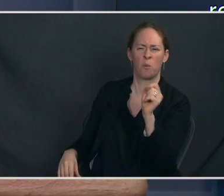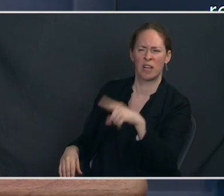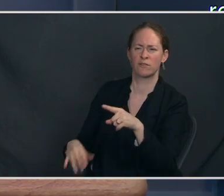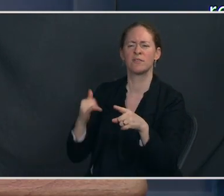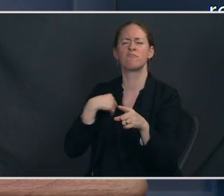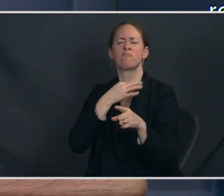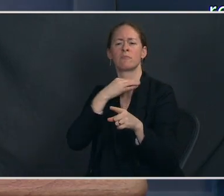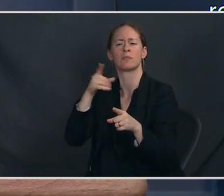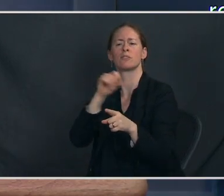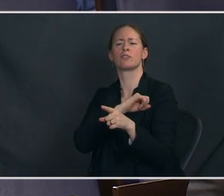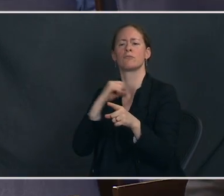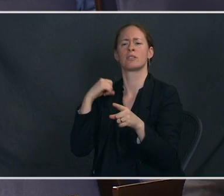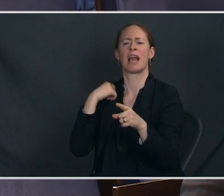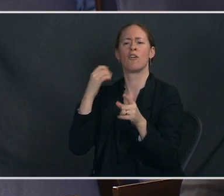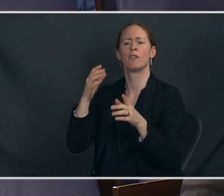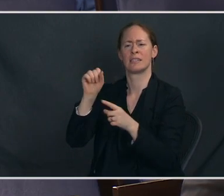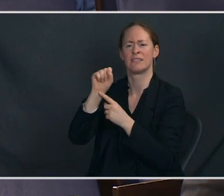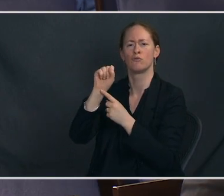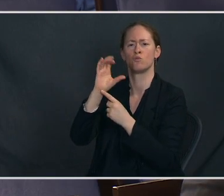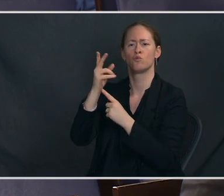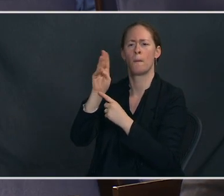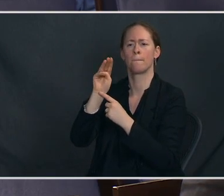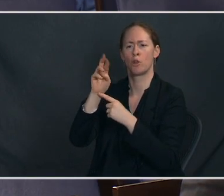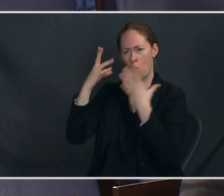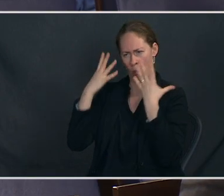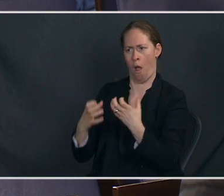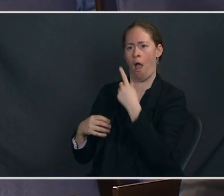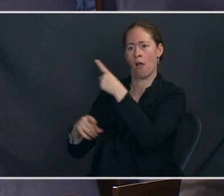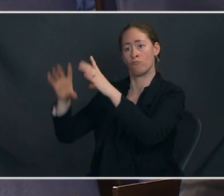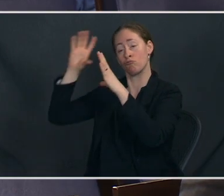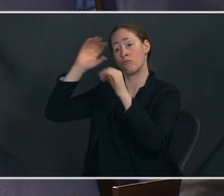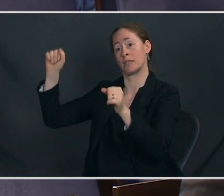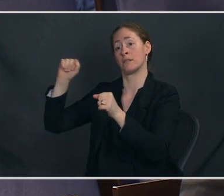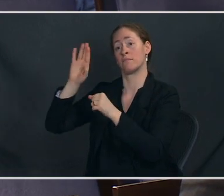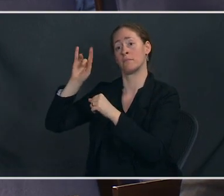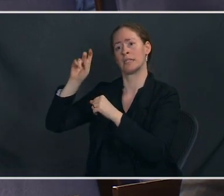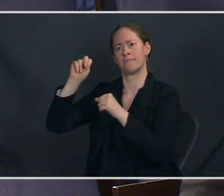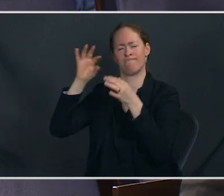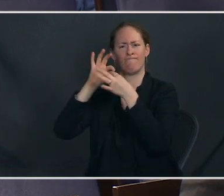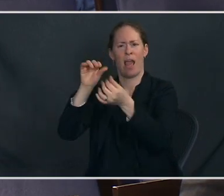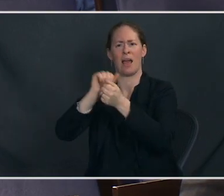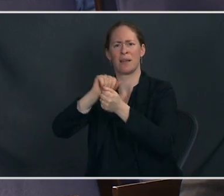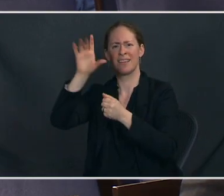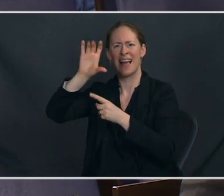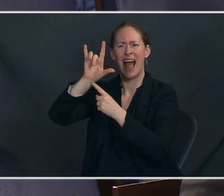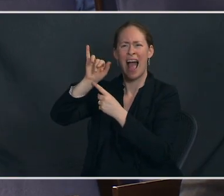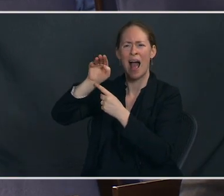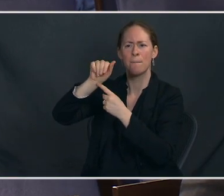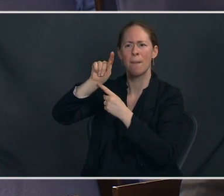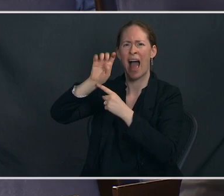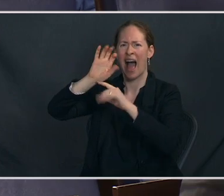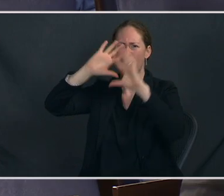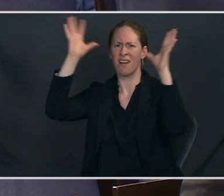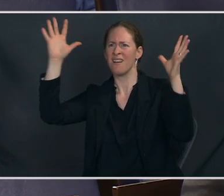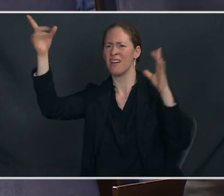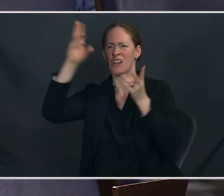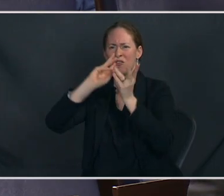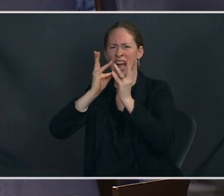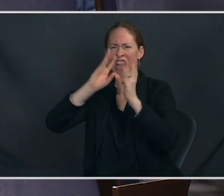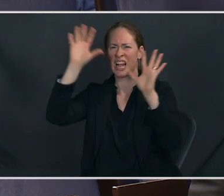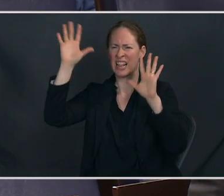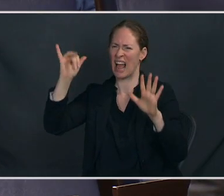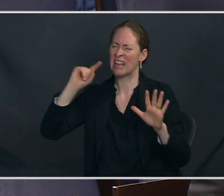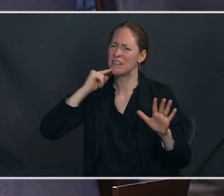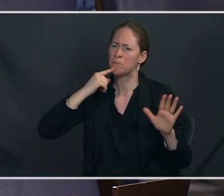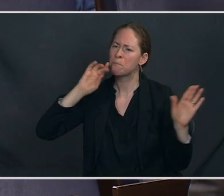wants President Biden to consider declaring climate change a national emergency to give him power similar to what his predecessor, President